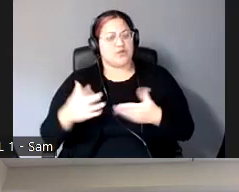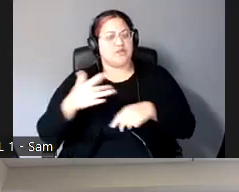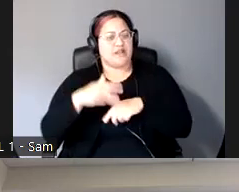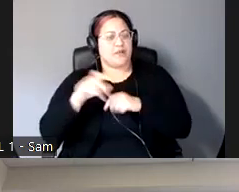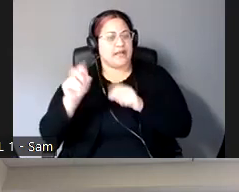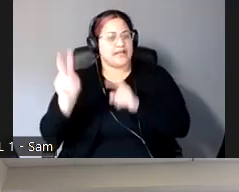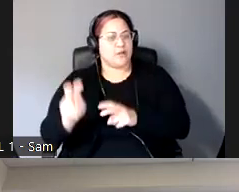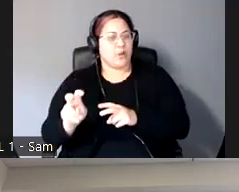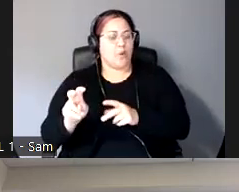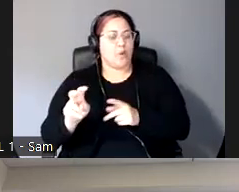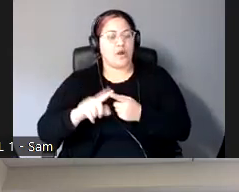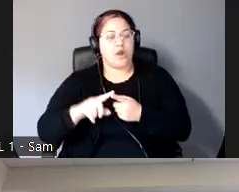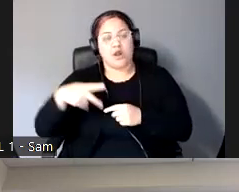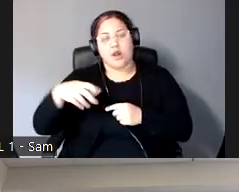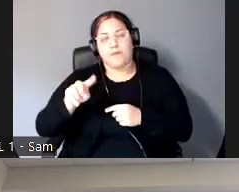podcasts, and they also